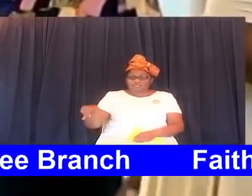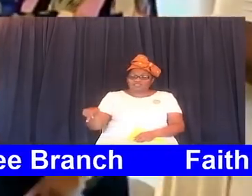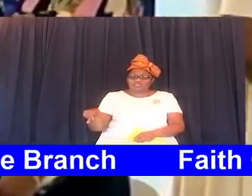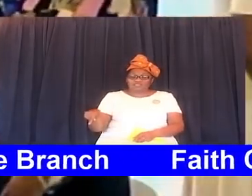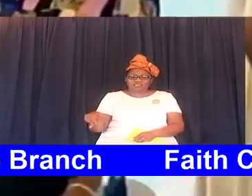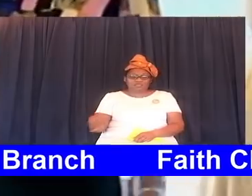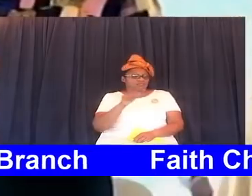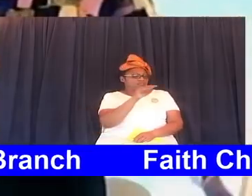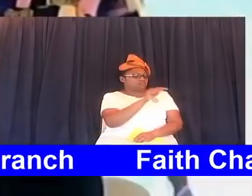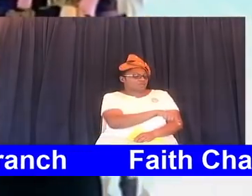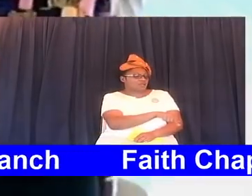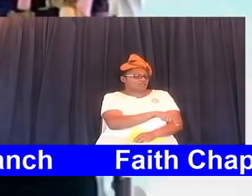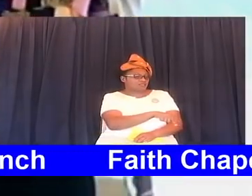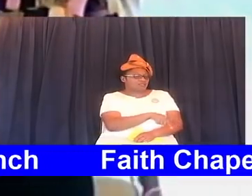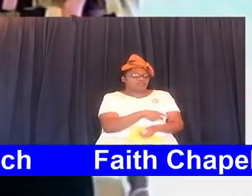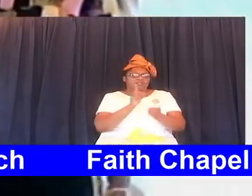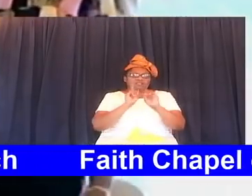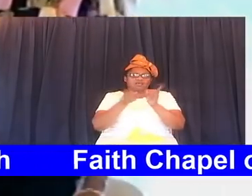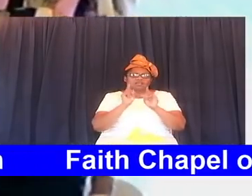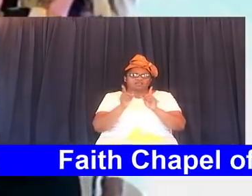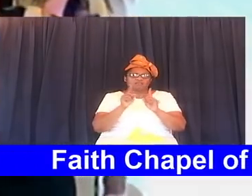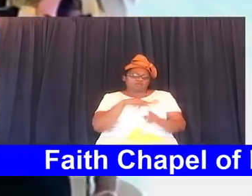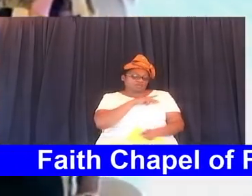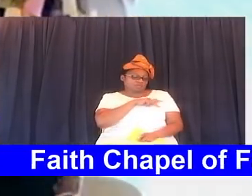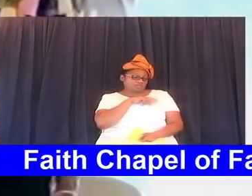was spoken by the prophet Joel.